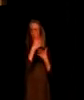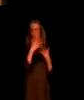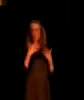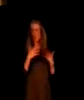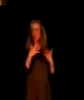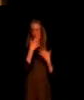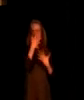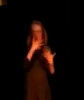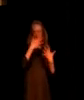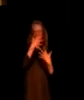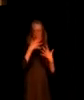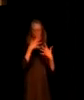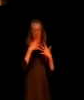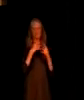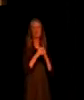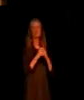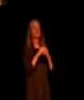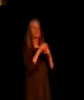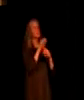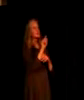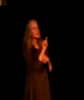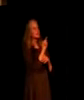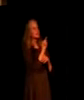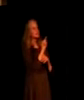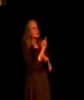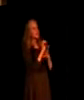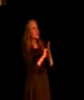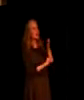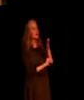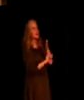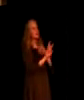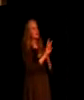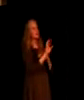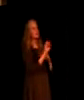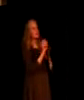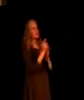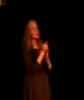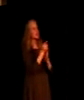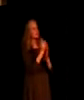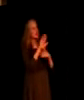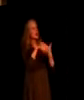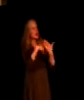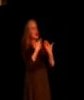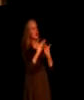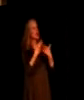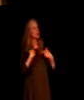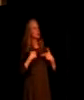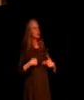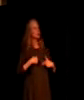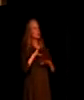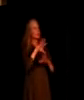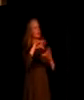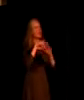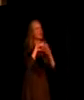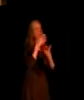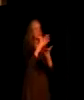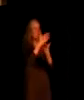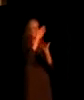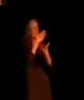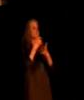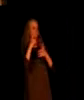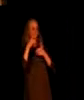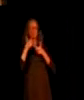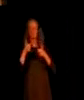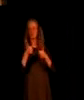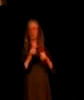crowd, is at T-minus 60 seconds, all human intervention ceases. It's all up to computers